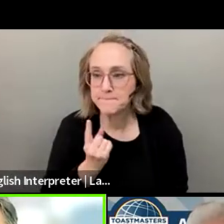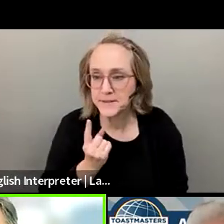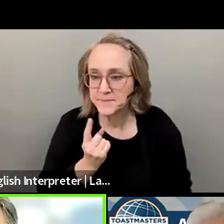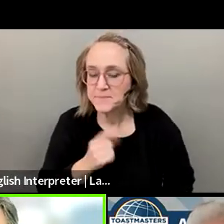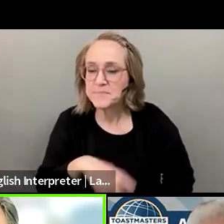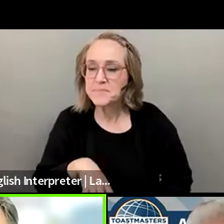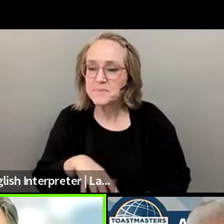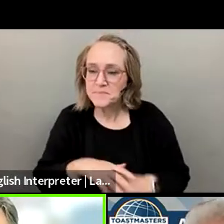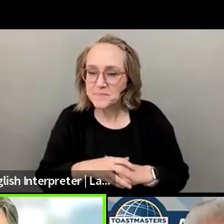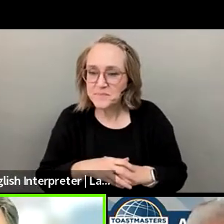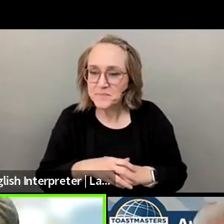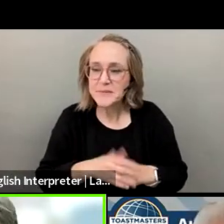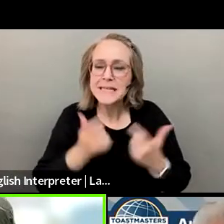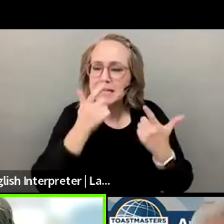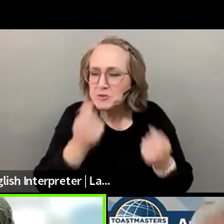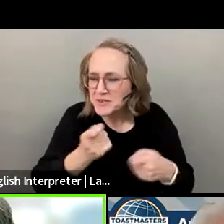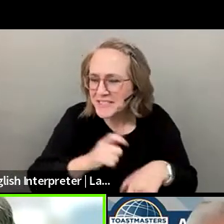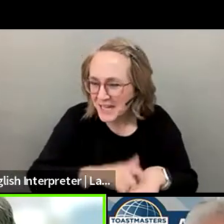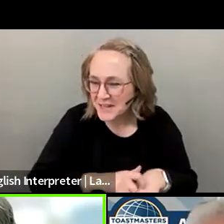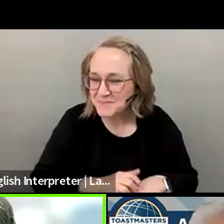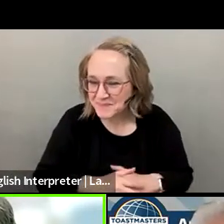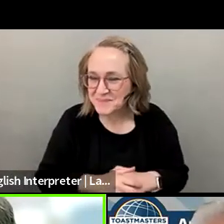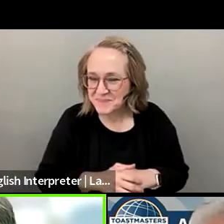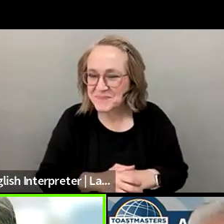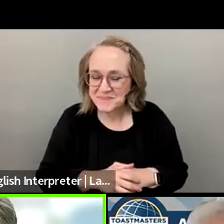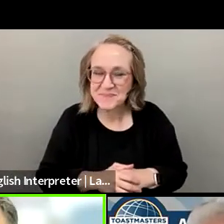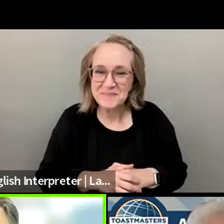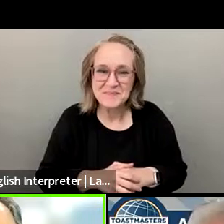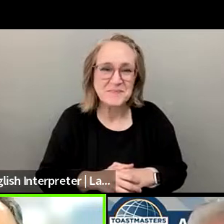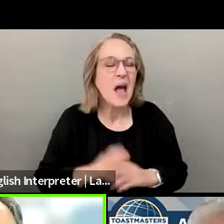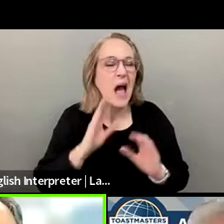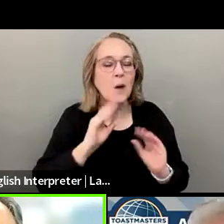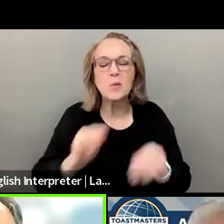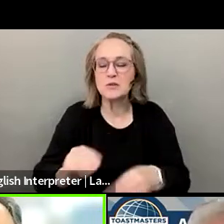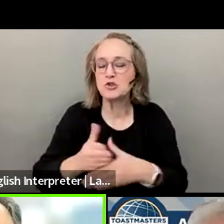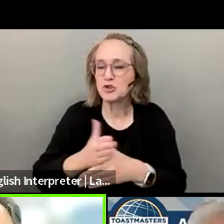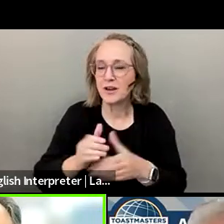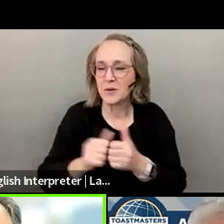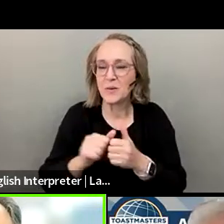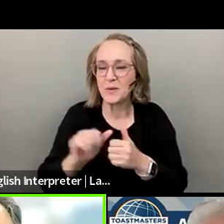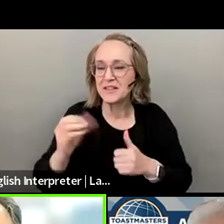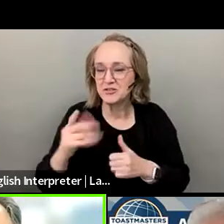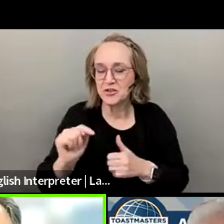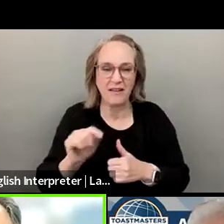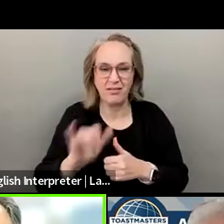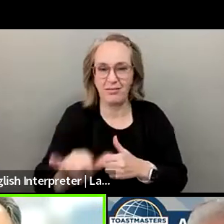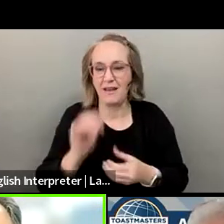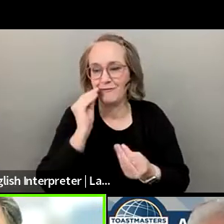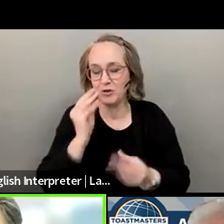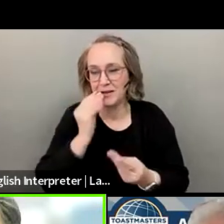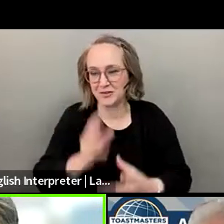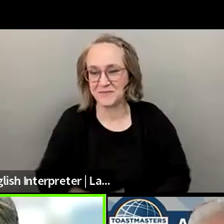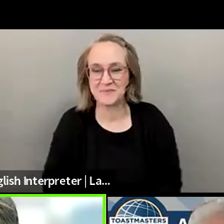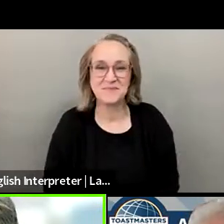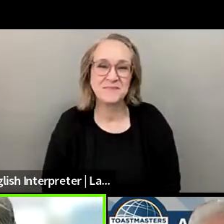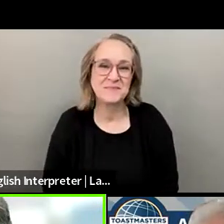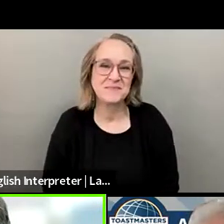it's an interesting time to be looking for new jobs. So I'll put the information in the chat.